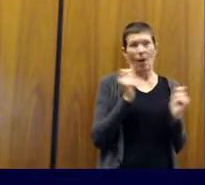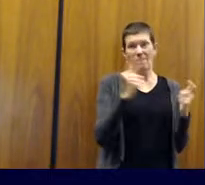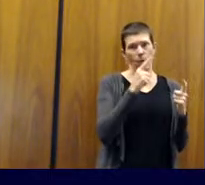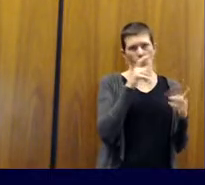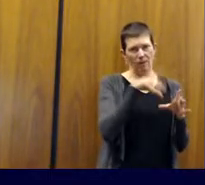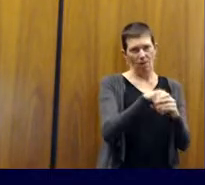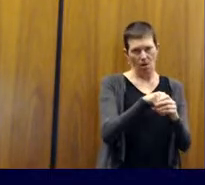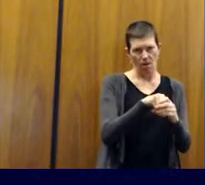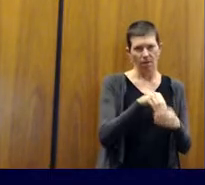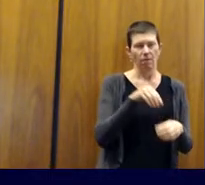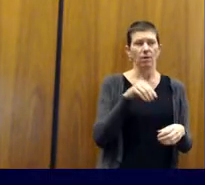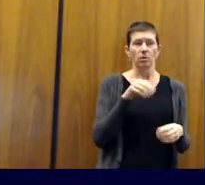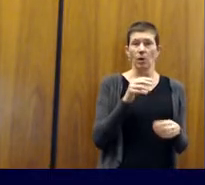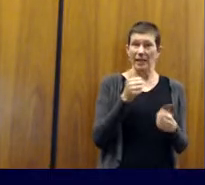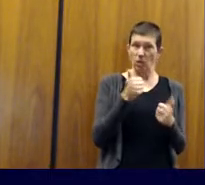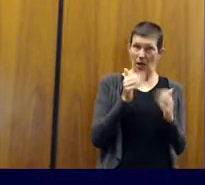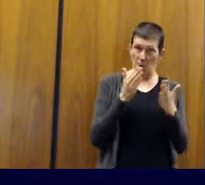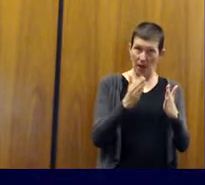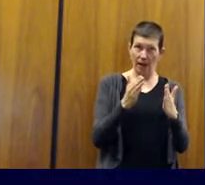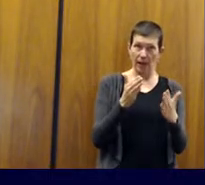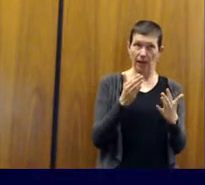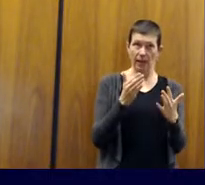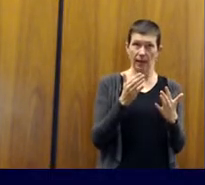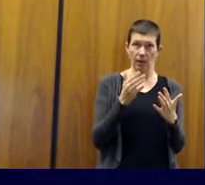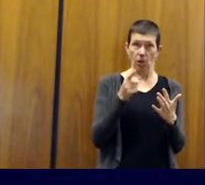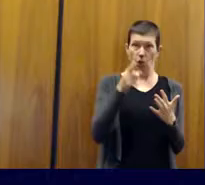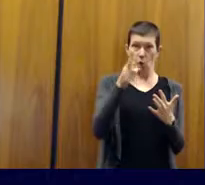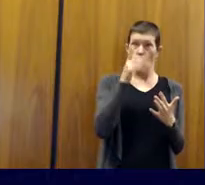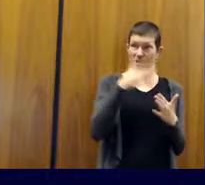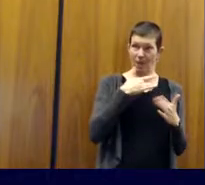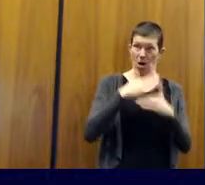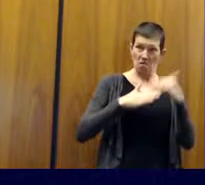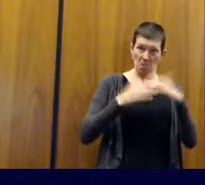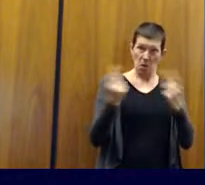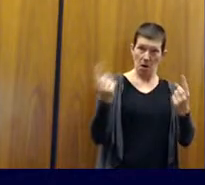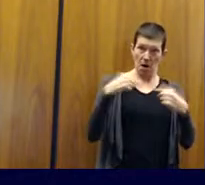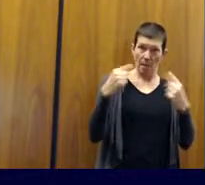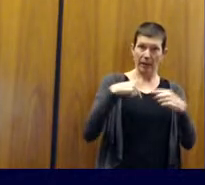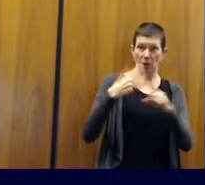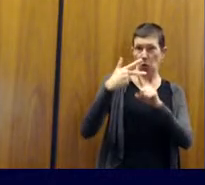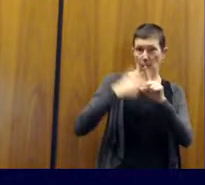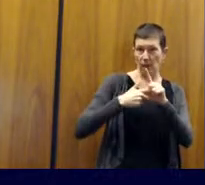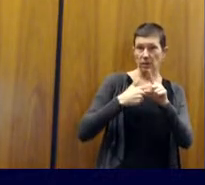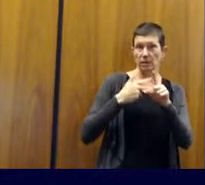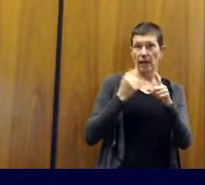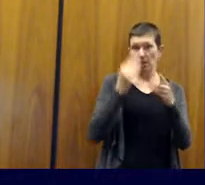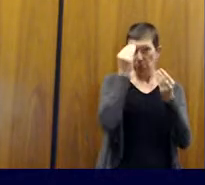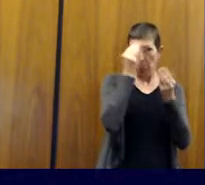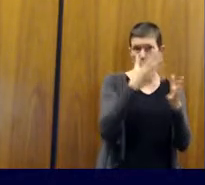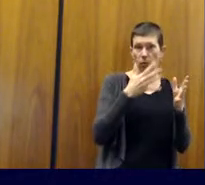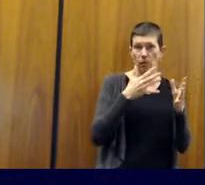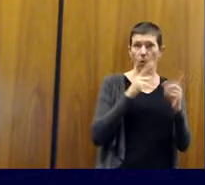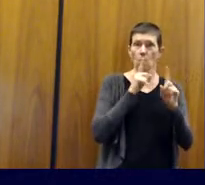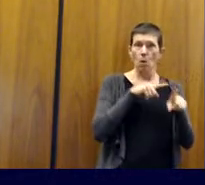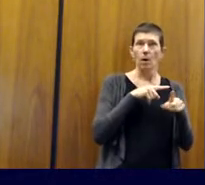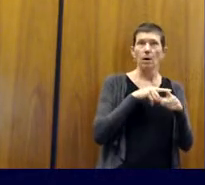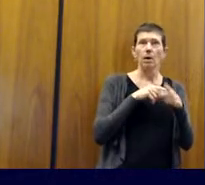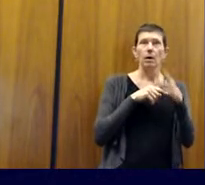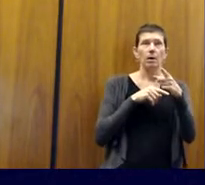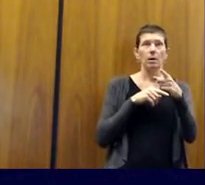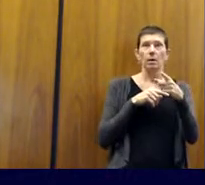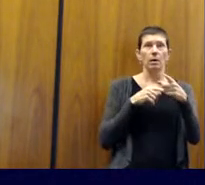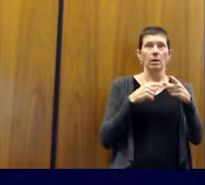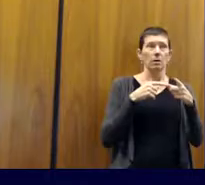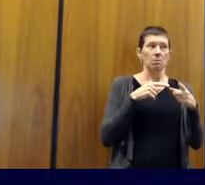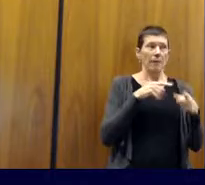involved. So is there a way, and would you guys feel comfortable coming back in 3 months and giving us a report on where we are? At the board's pleasure, we'd